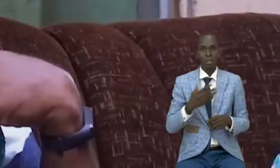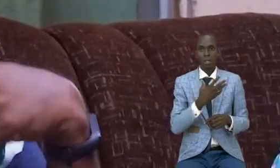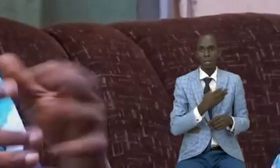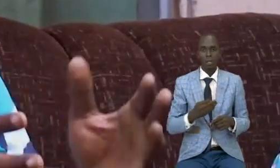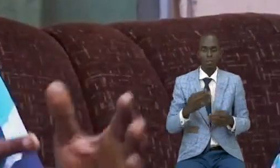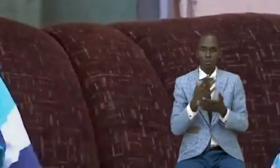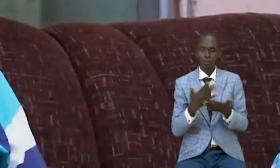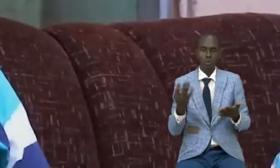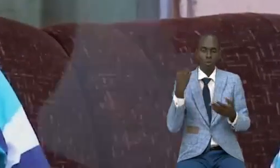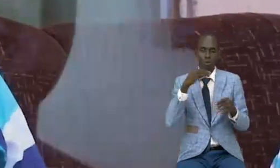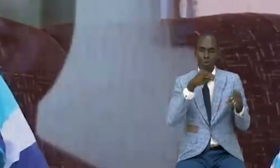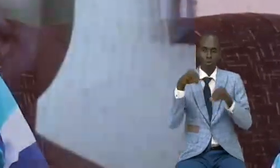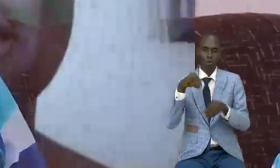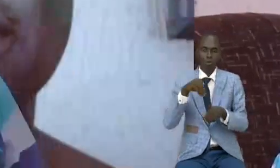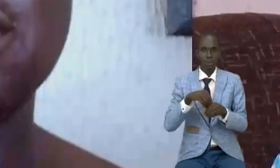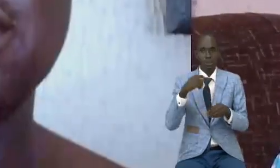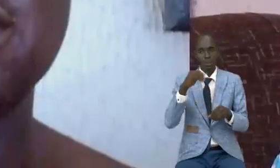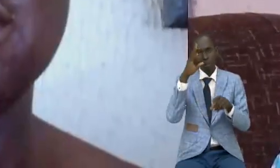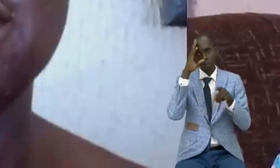my chest.